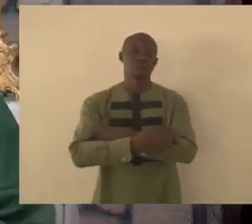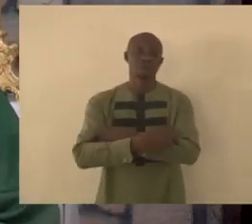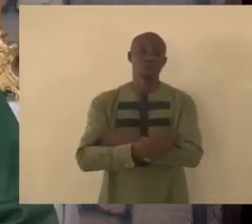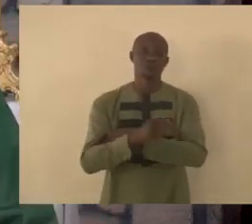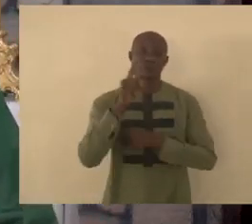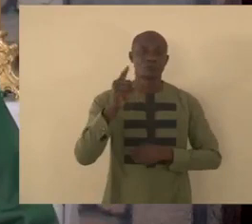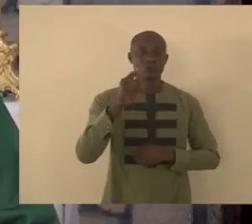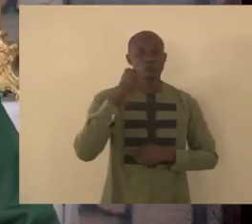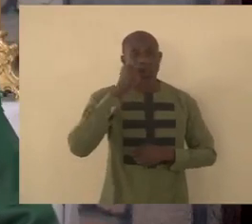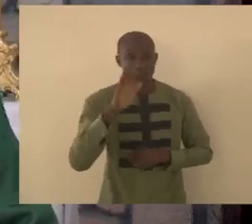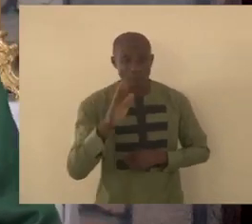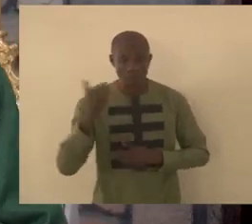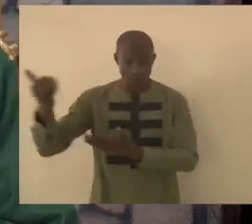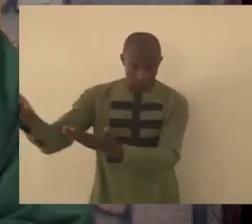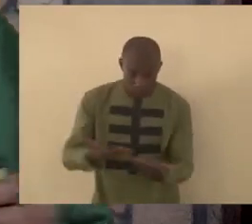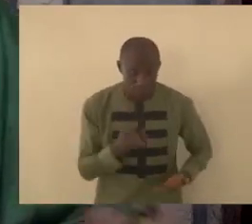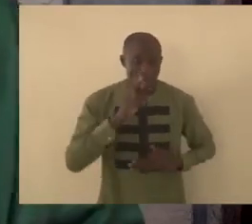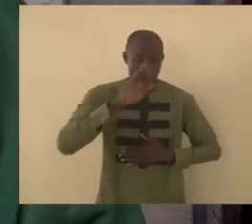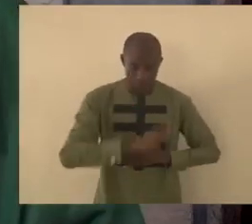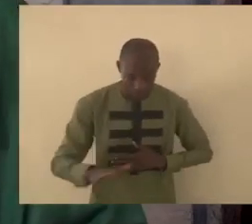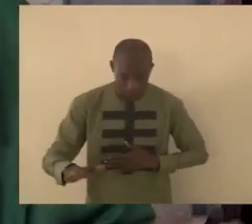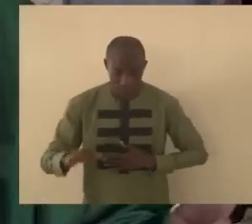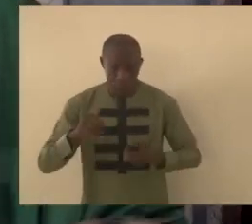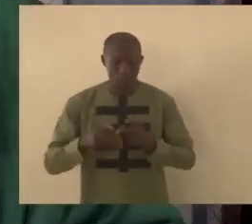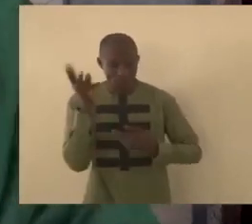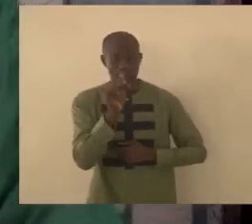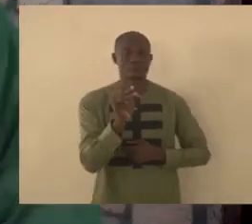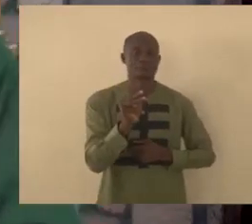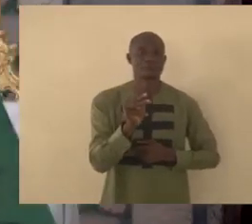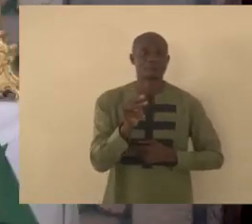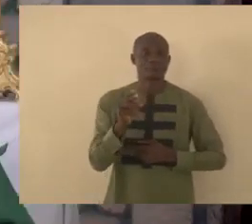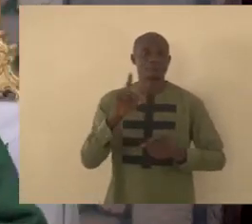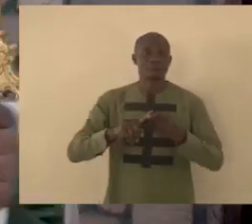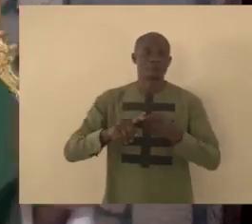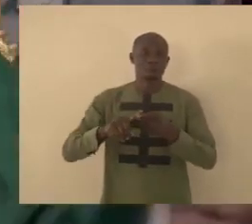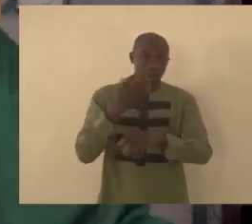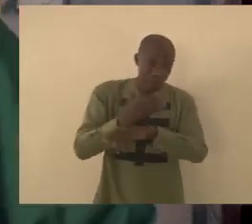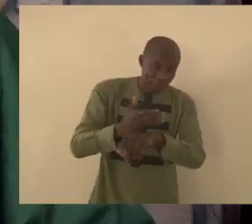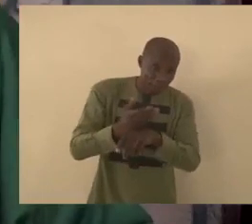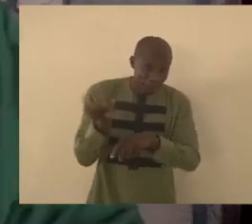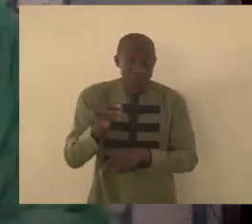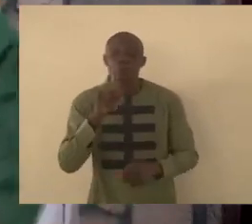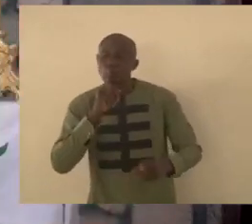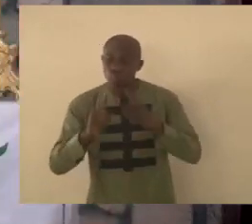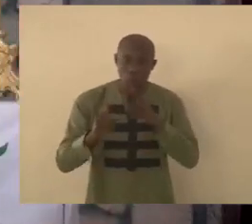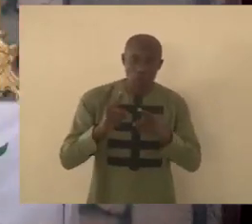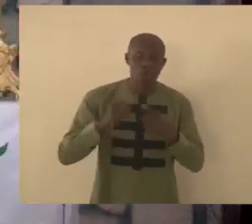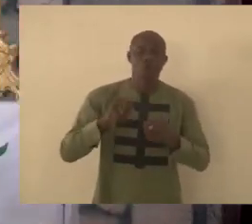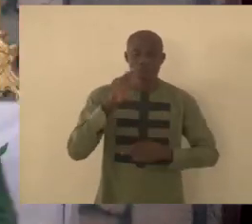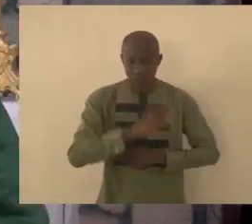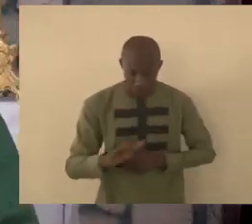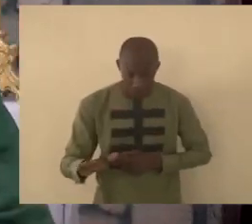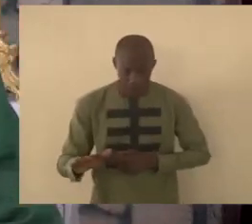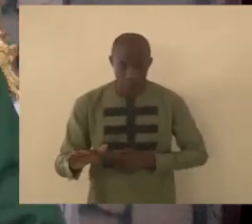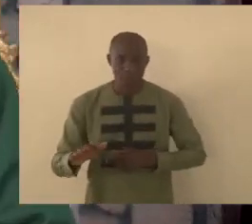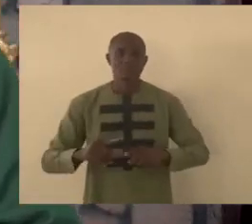One day, one woman brought her child to Gandhi to plead with Gandhi to please talk to